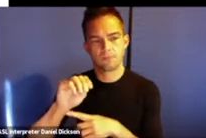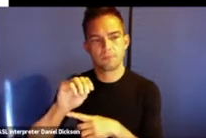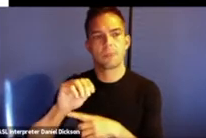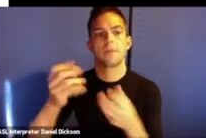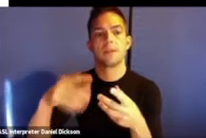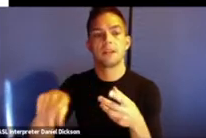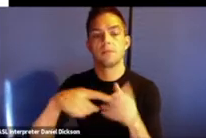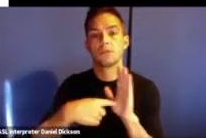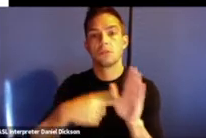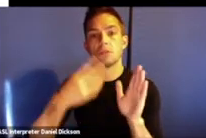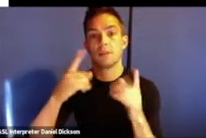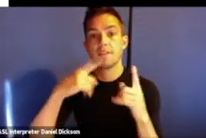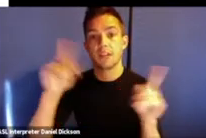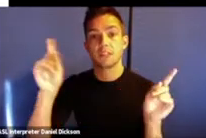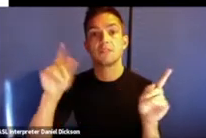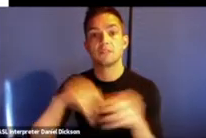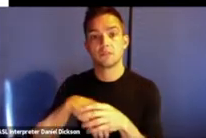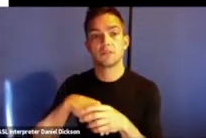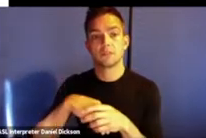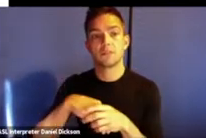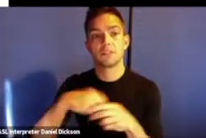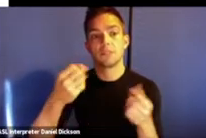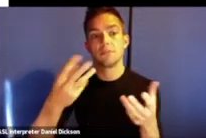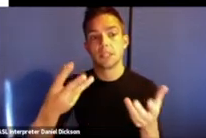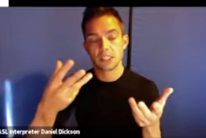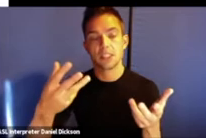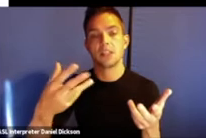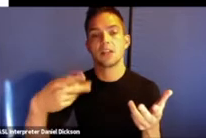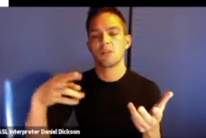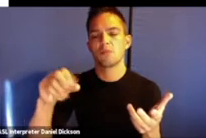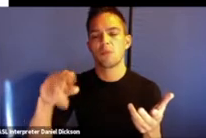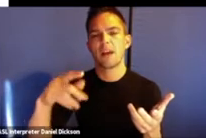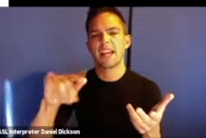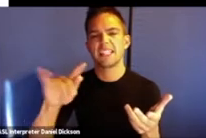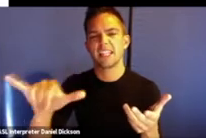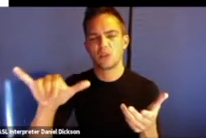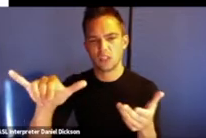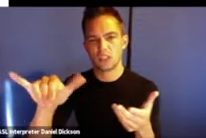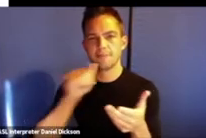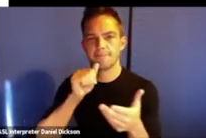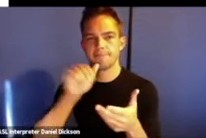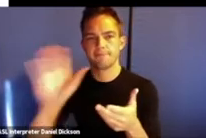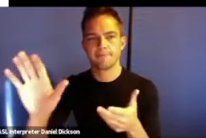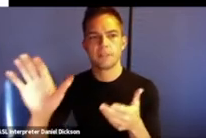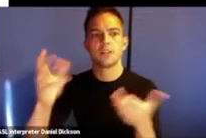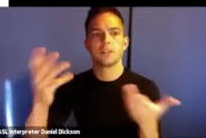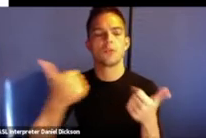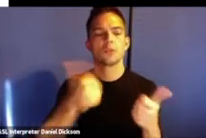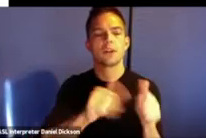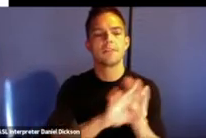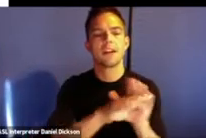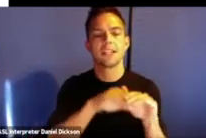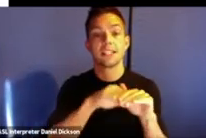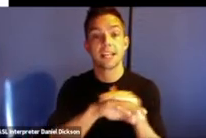to be effective. Many of them are proprietary. So we're trying to converge on a single accessible, which